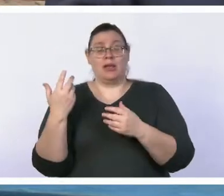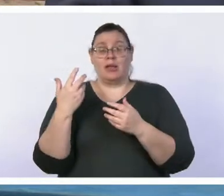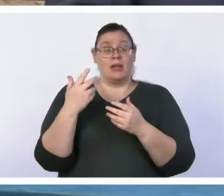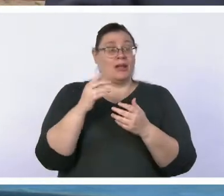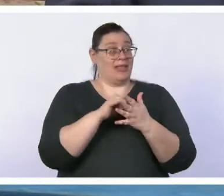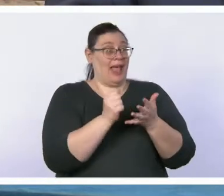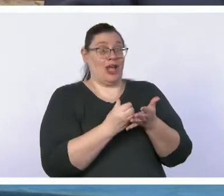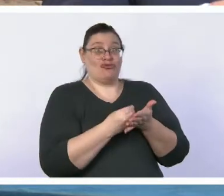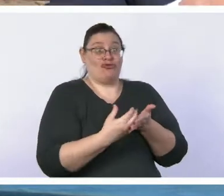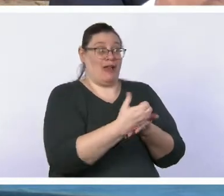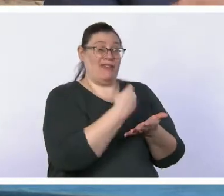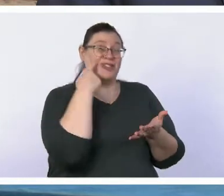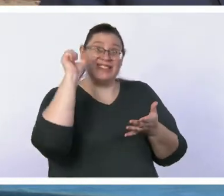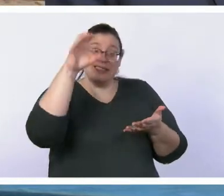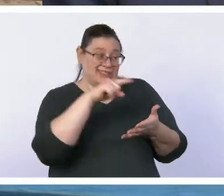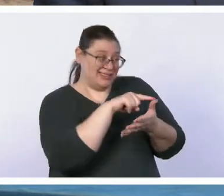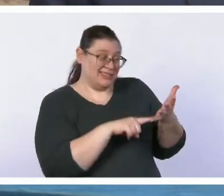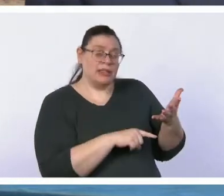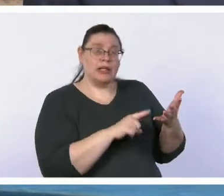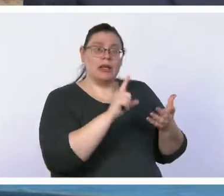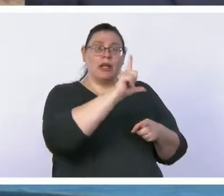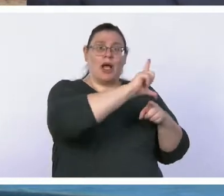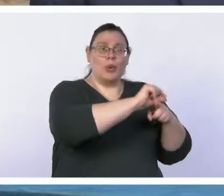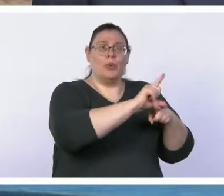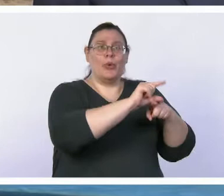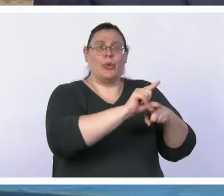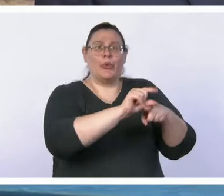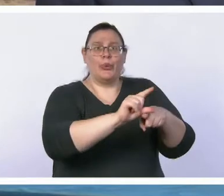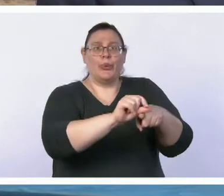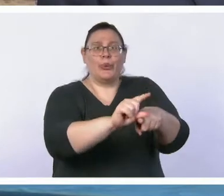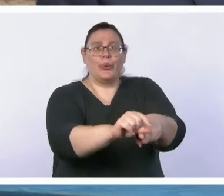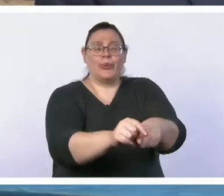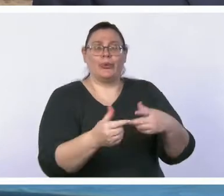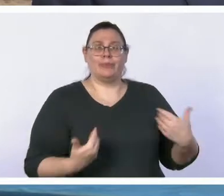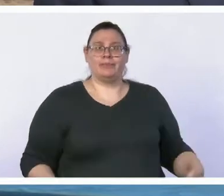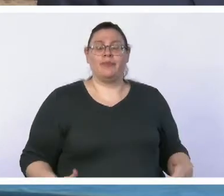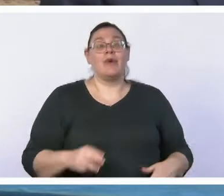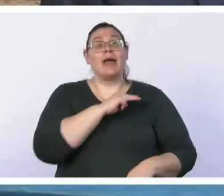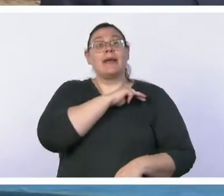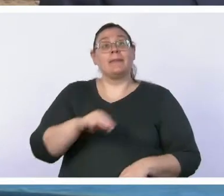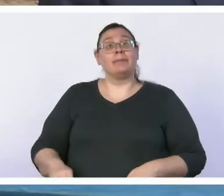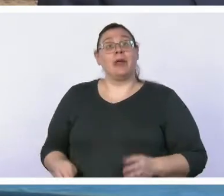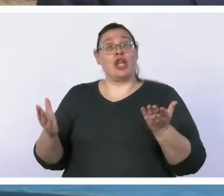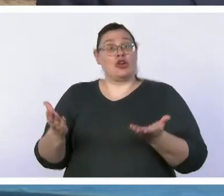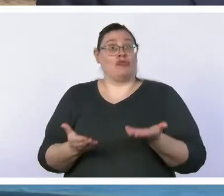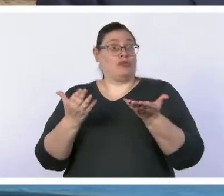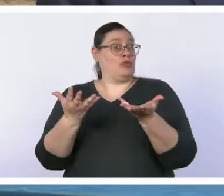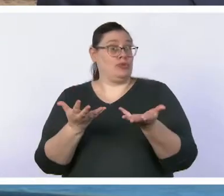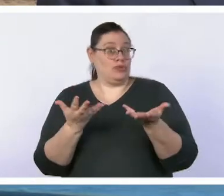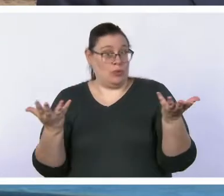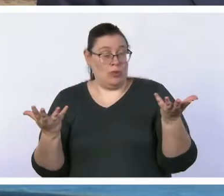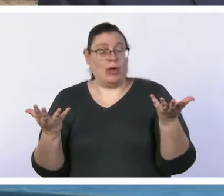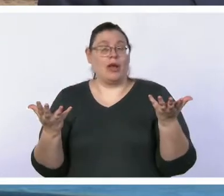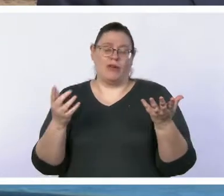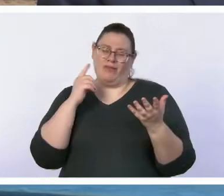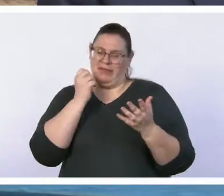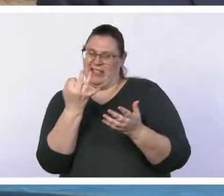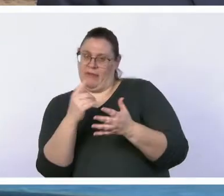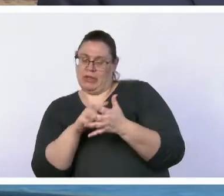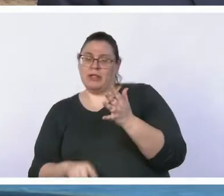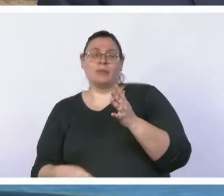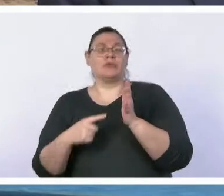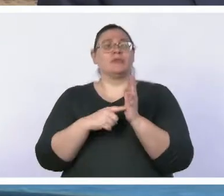sources decline dramatically. So the mayor has proposed, among other things, furloughing our